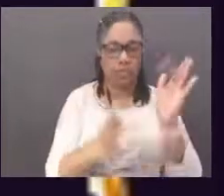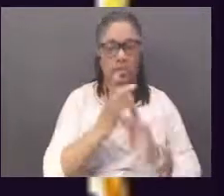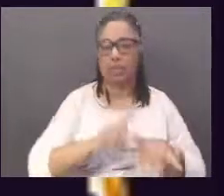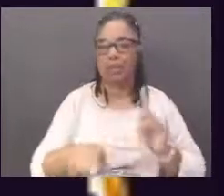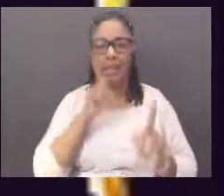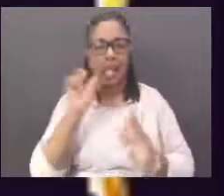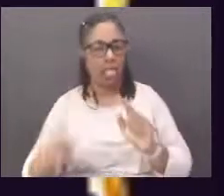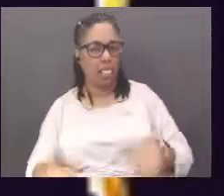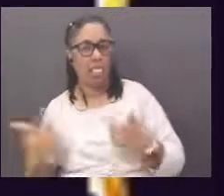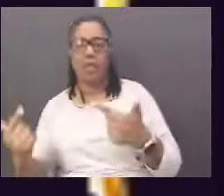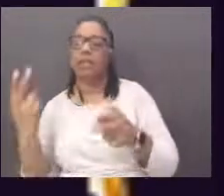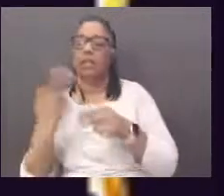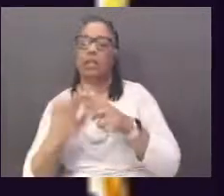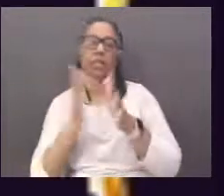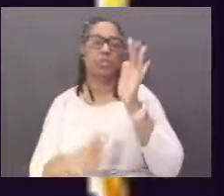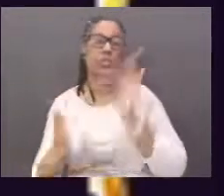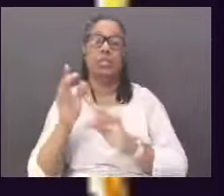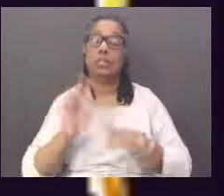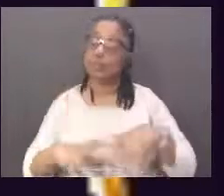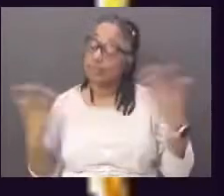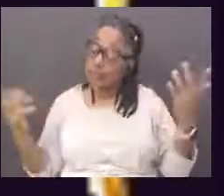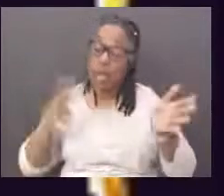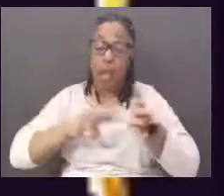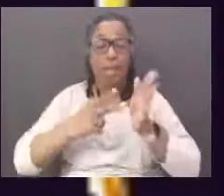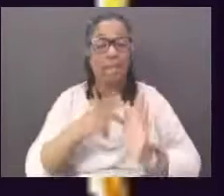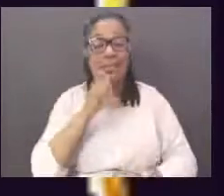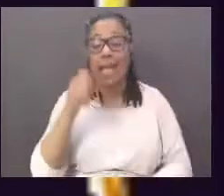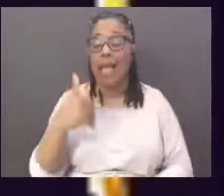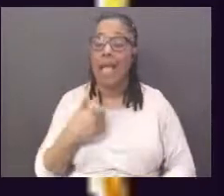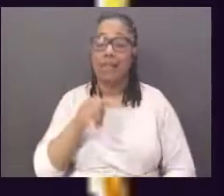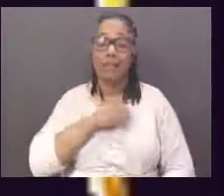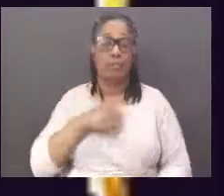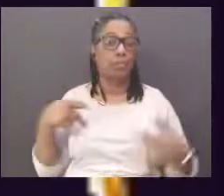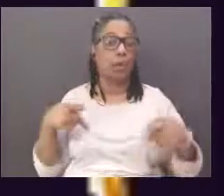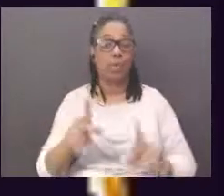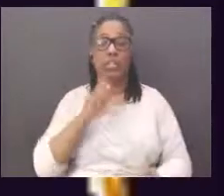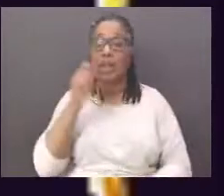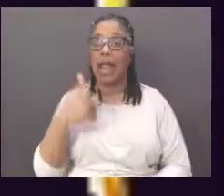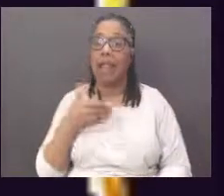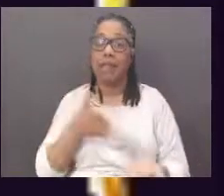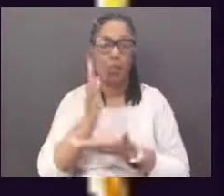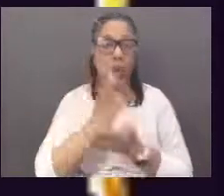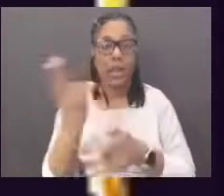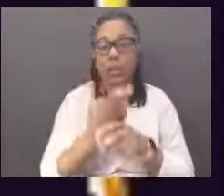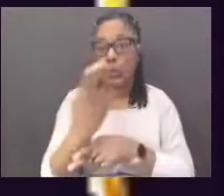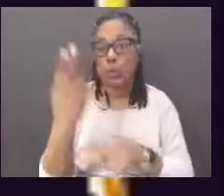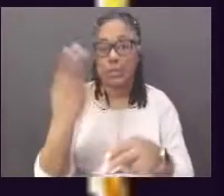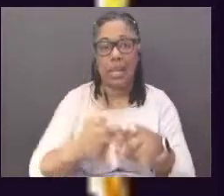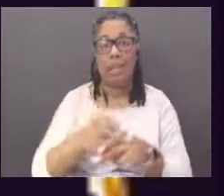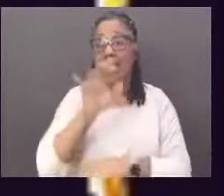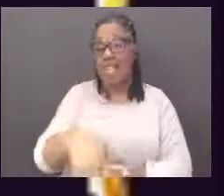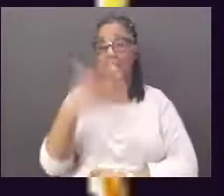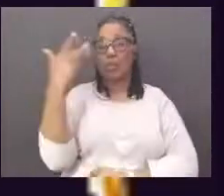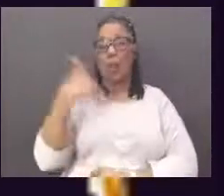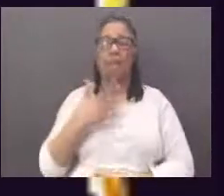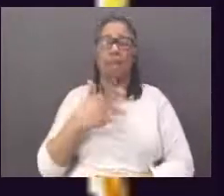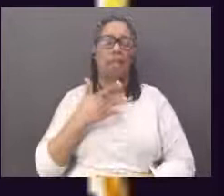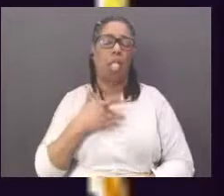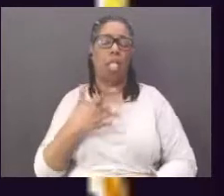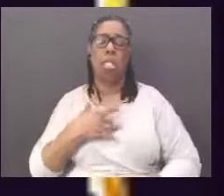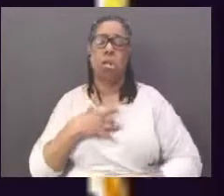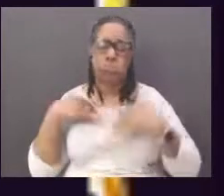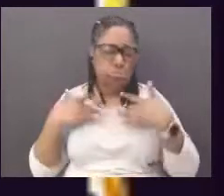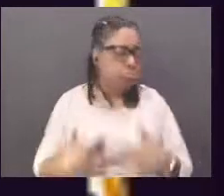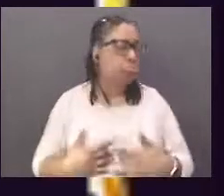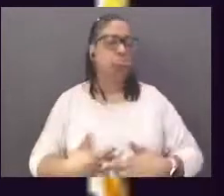Jesus. Therefore, they don't have permission to use that name. And that's why they're so miserable and defeated.